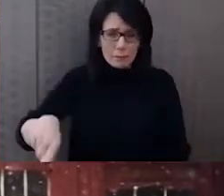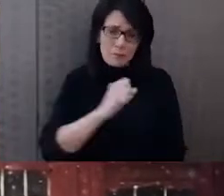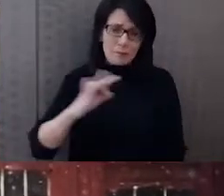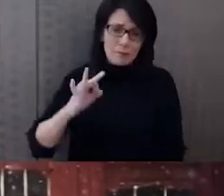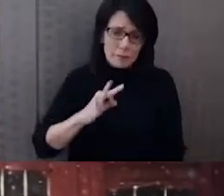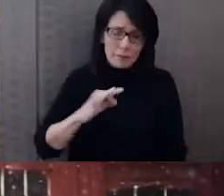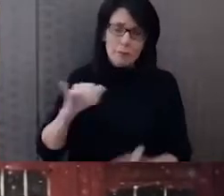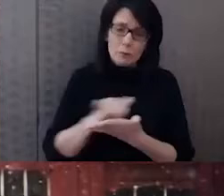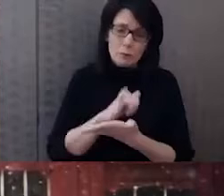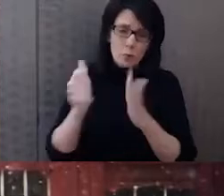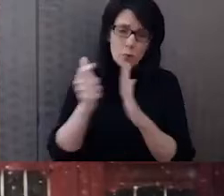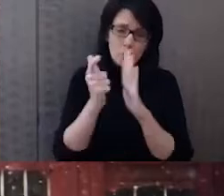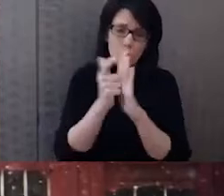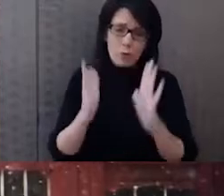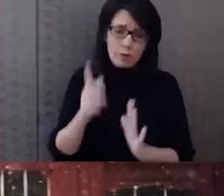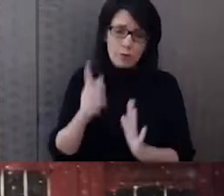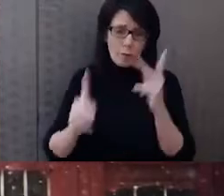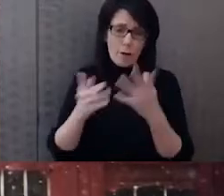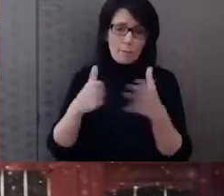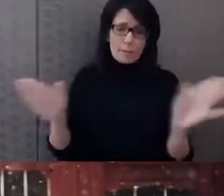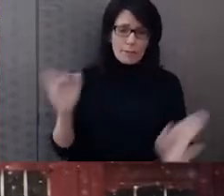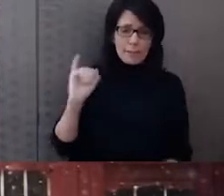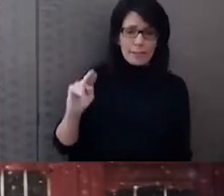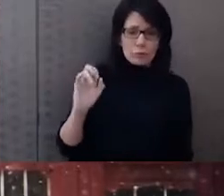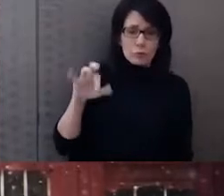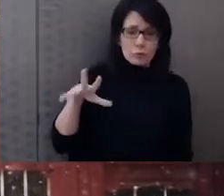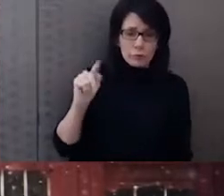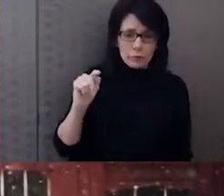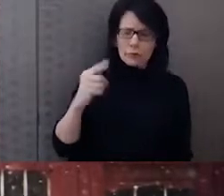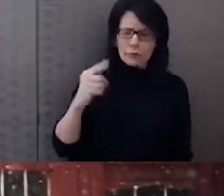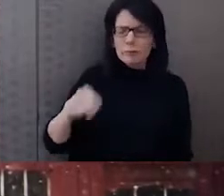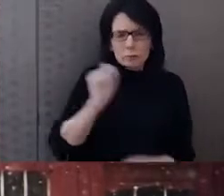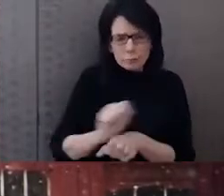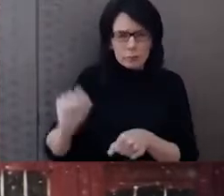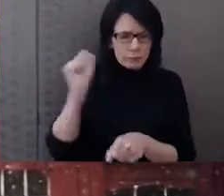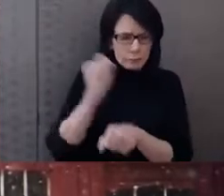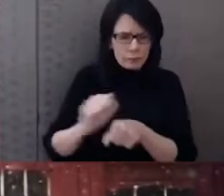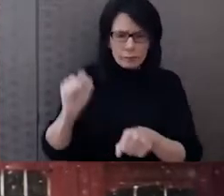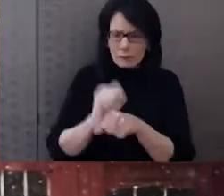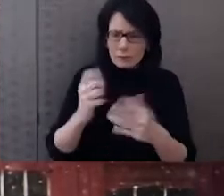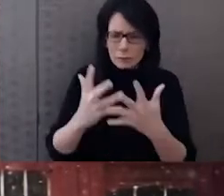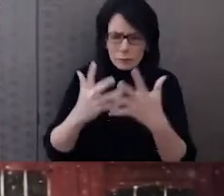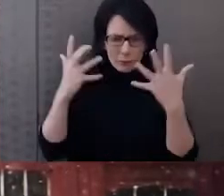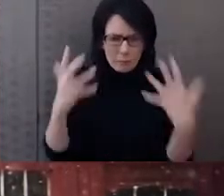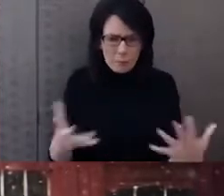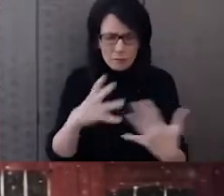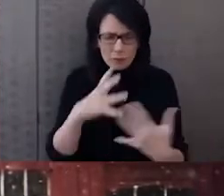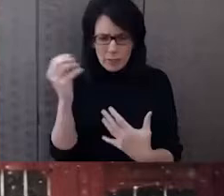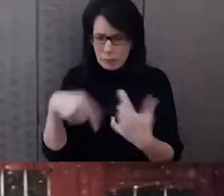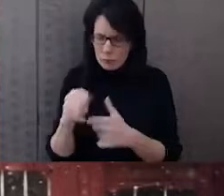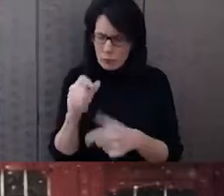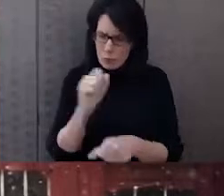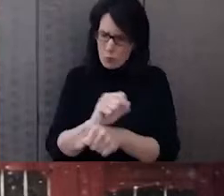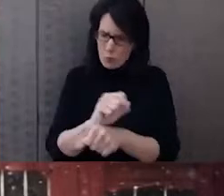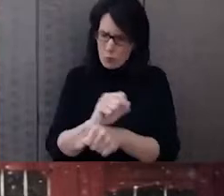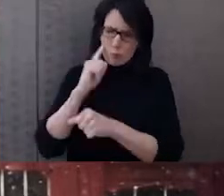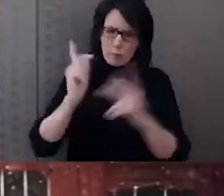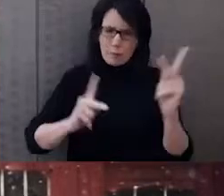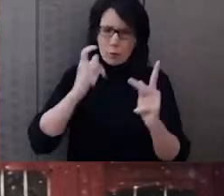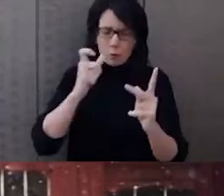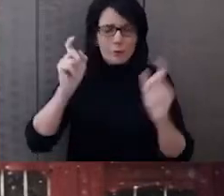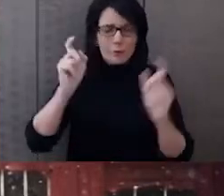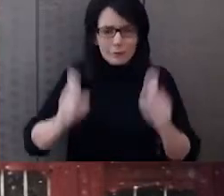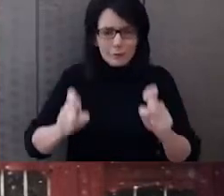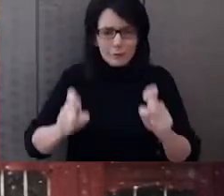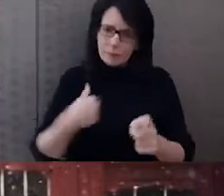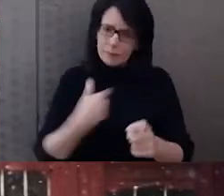You have worked tirelessly on the front lines of this crisis and have done so much good for those who need it most. You have